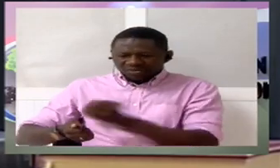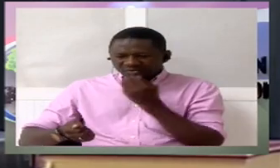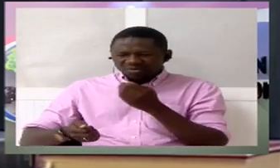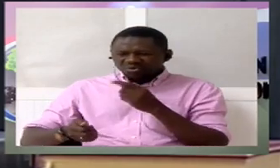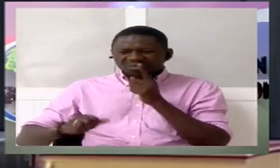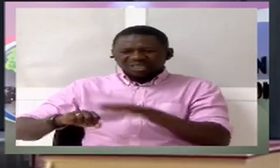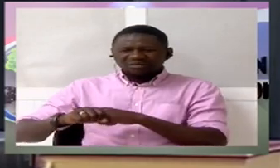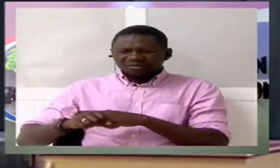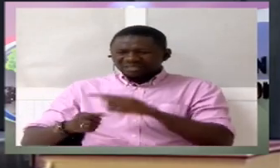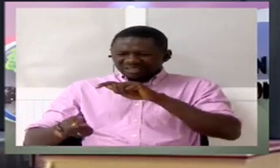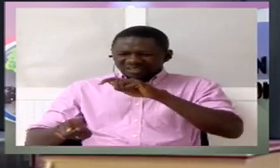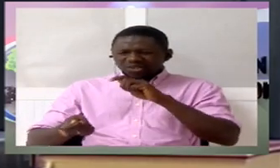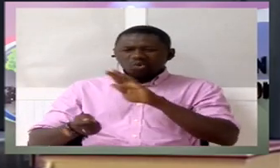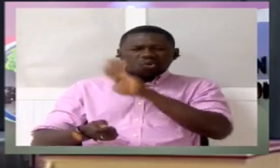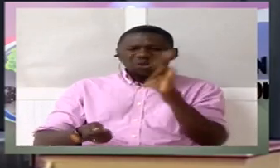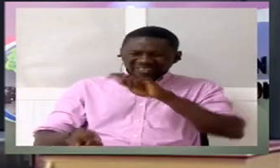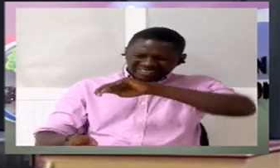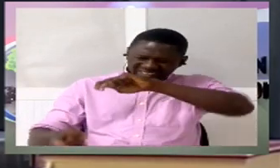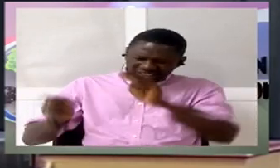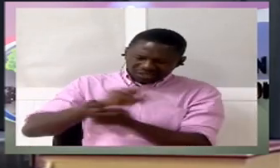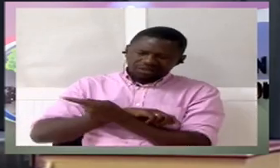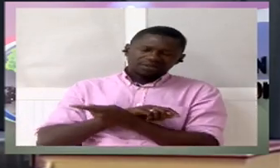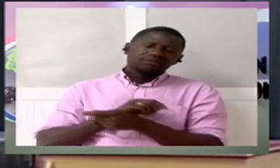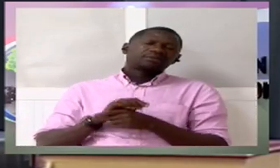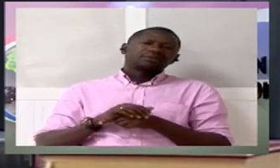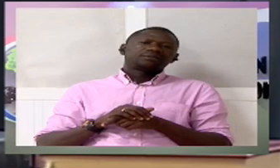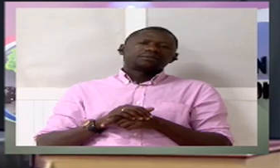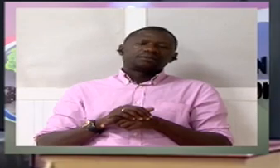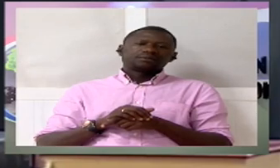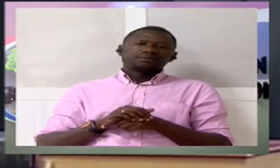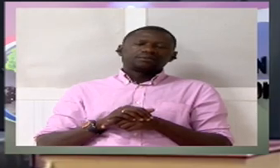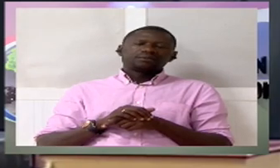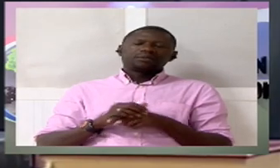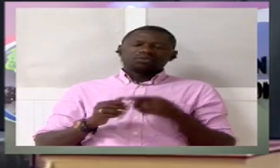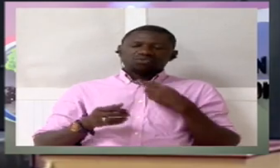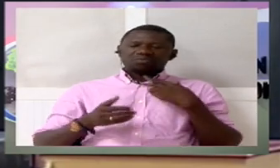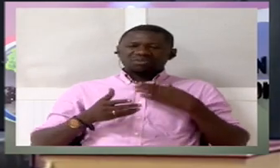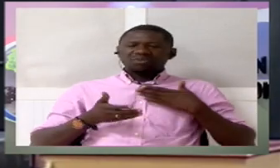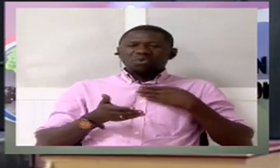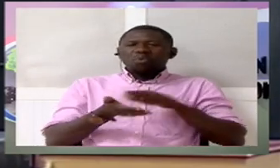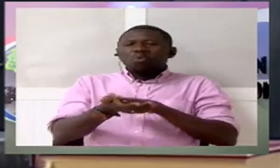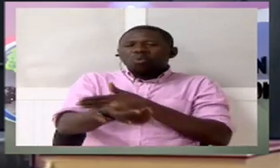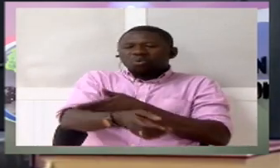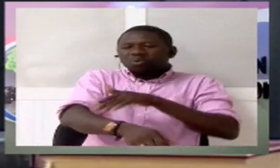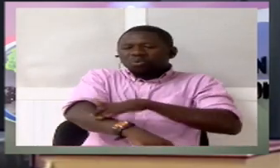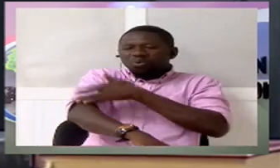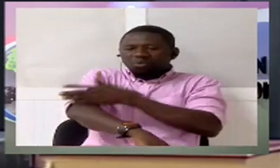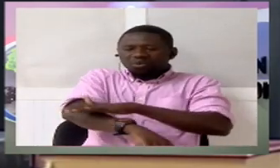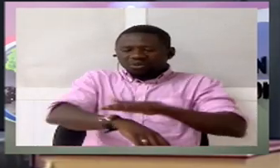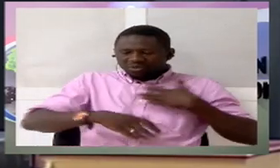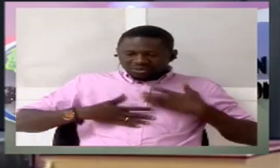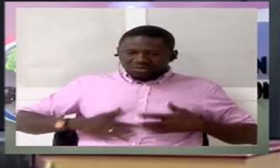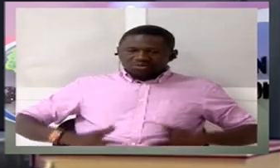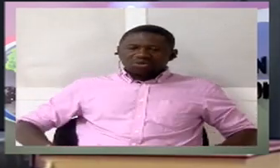time, the color changes. So I rubbed this lotion on his body. I wish good